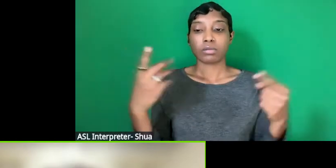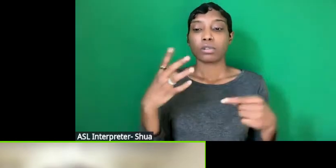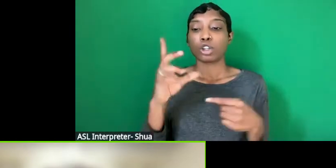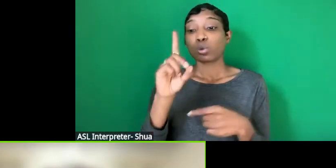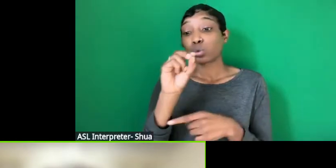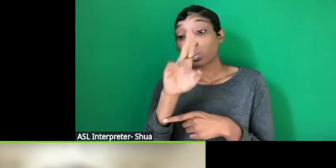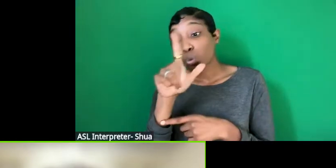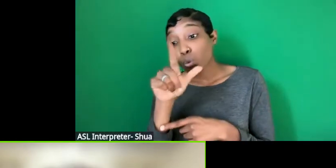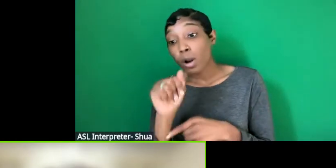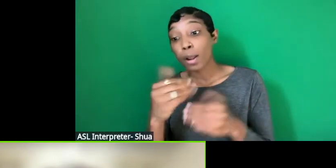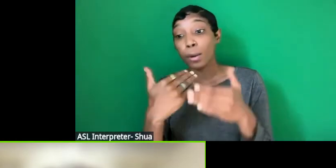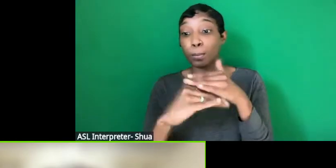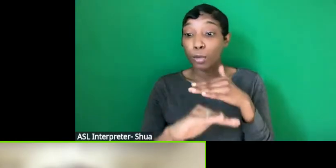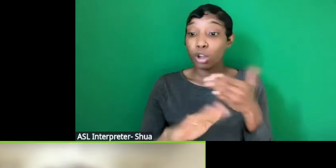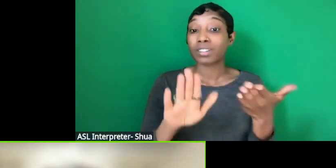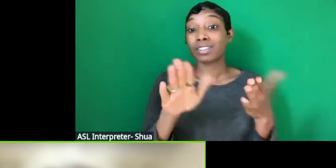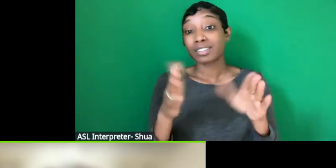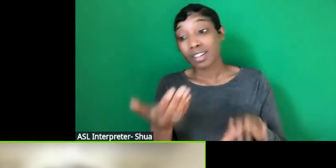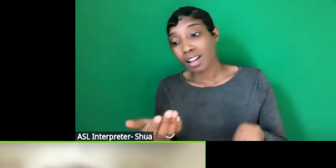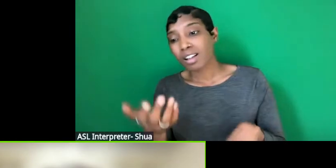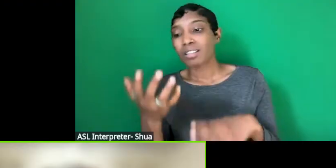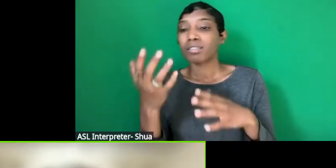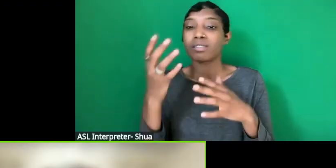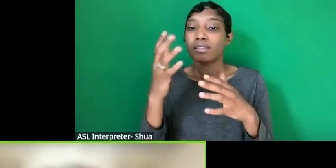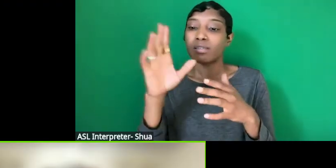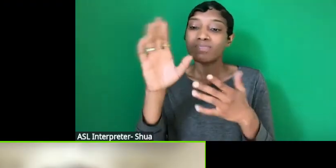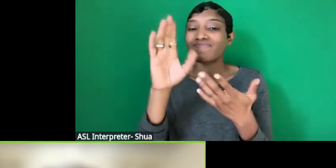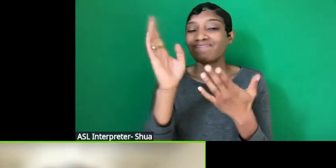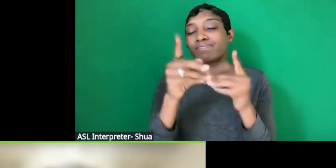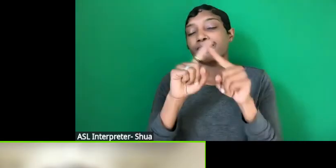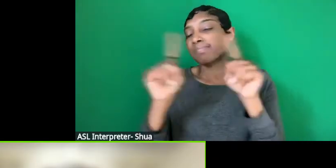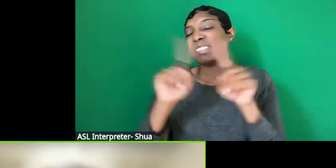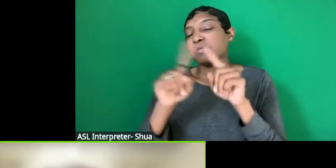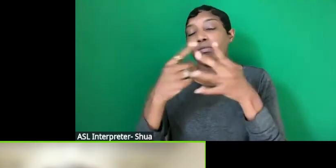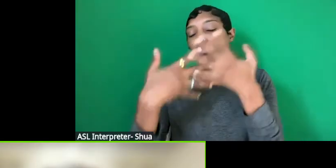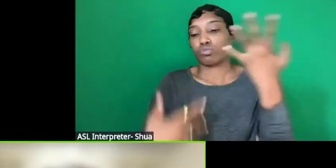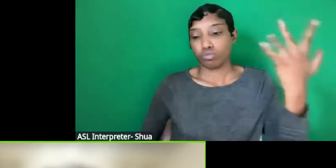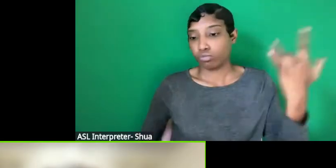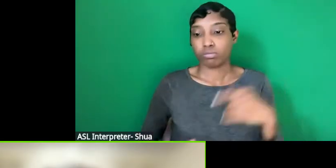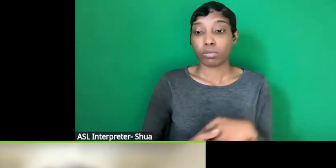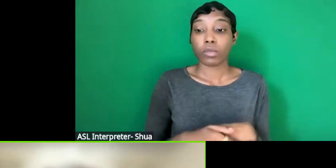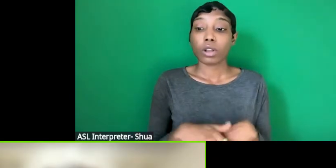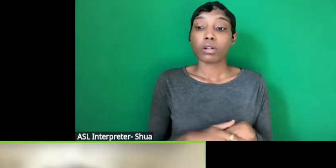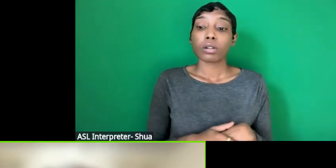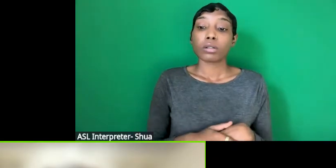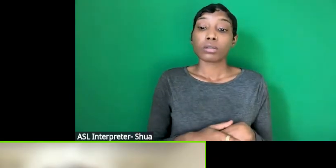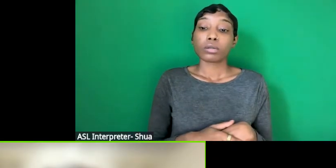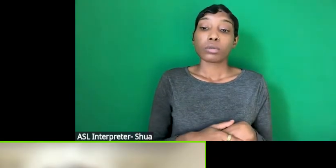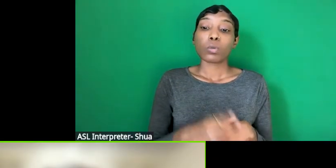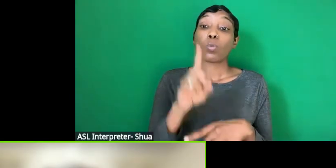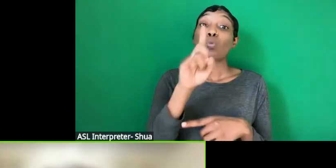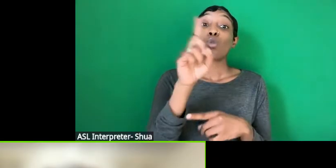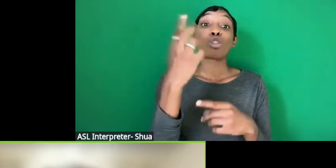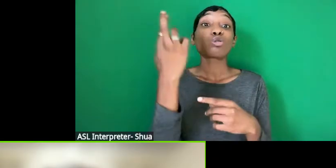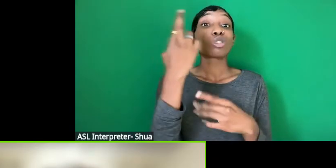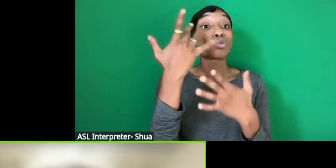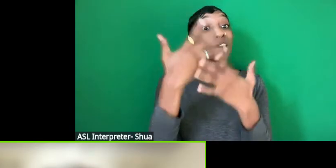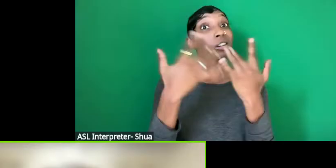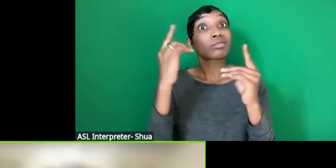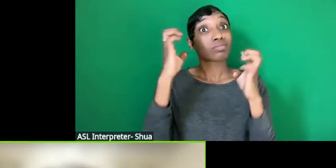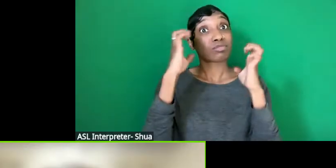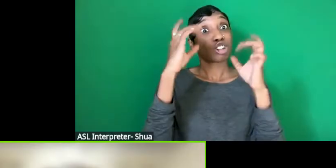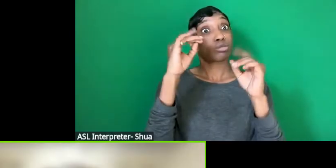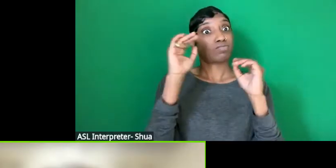birth doula/death doula, among others. One reason it's important to educate people on this topic